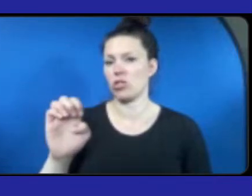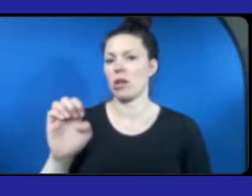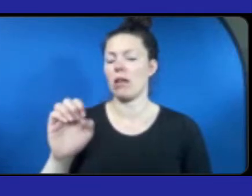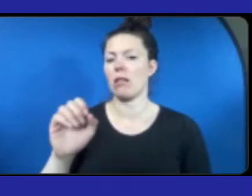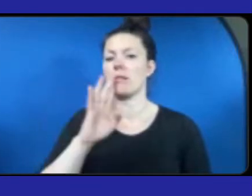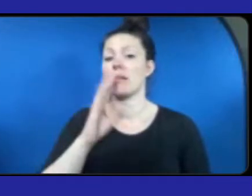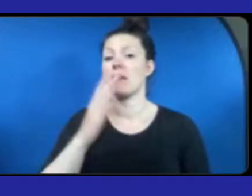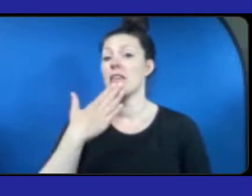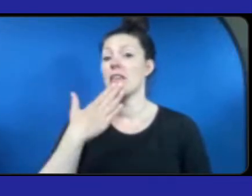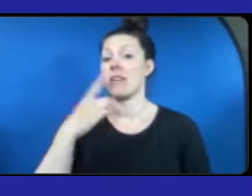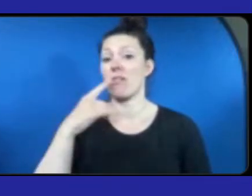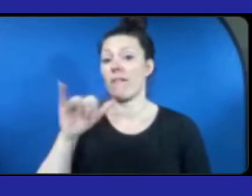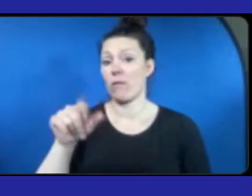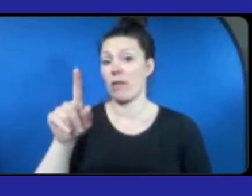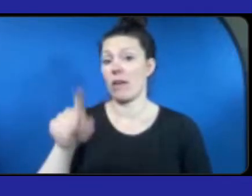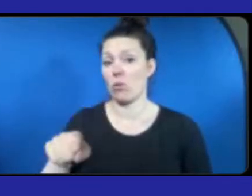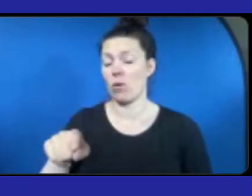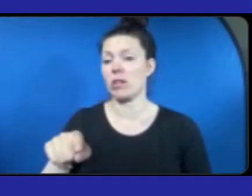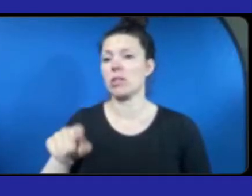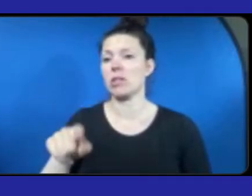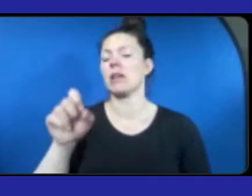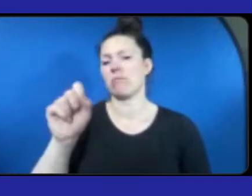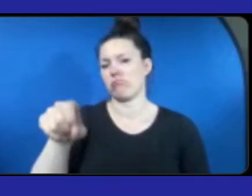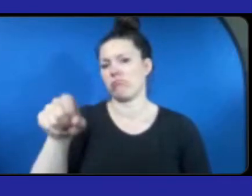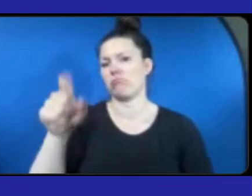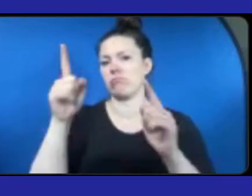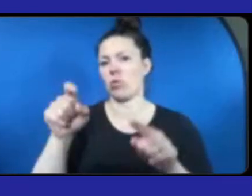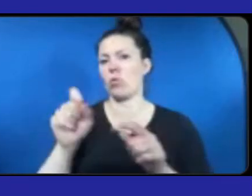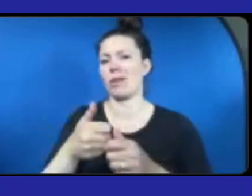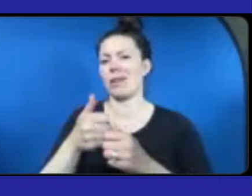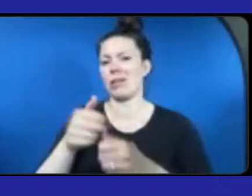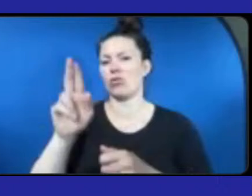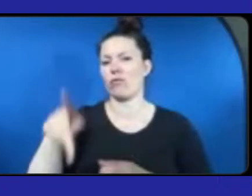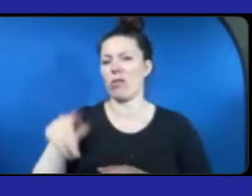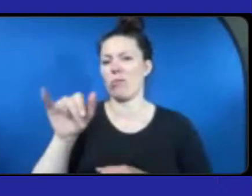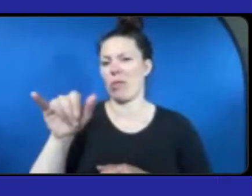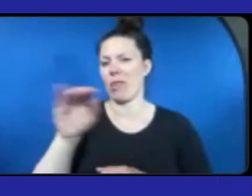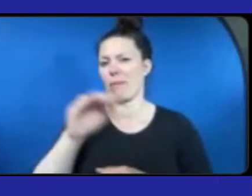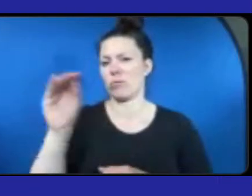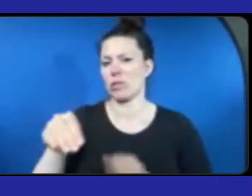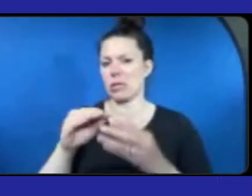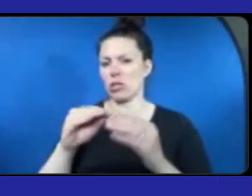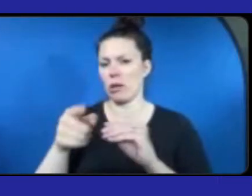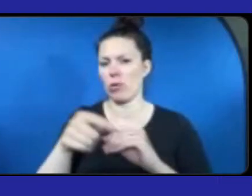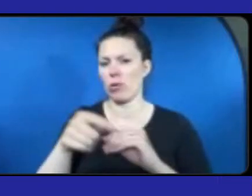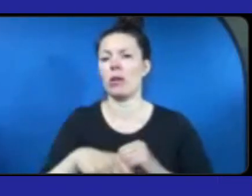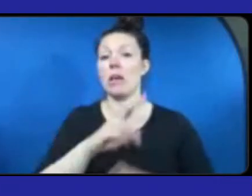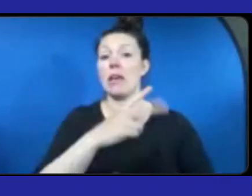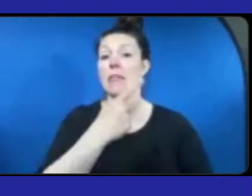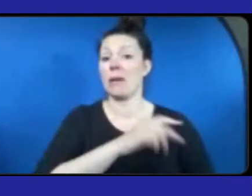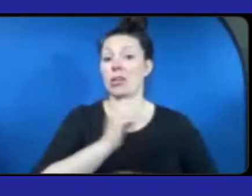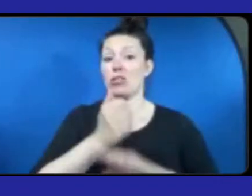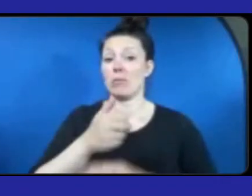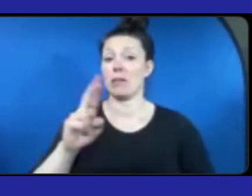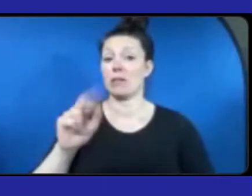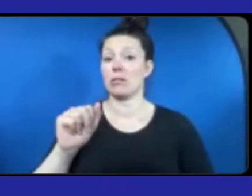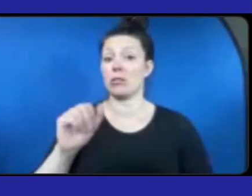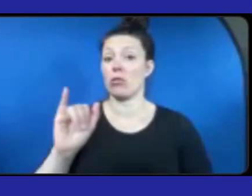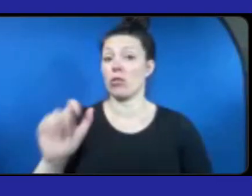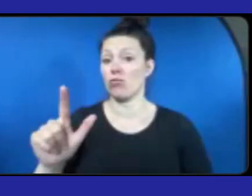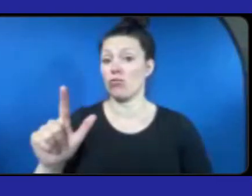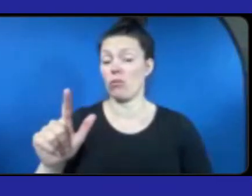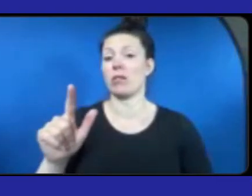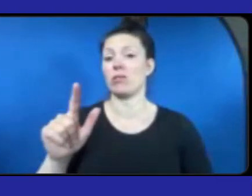question. And I think we do need to follow up the percentage of patients by racial and ethnic group who